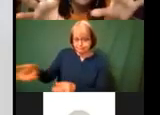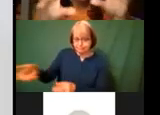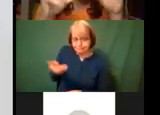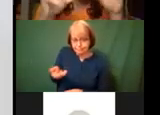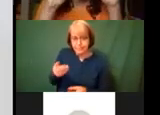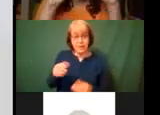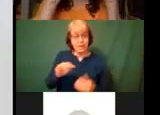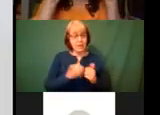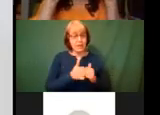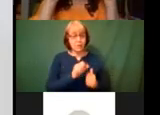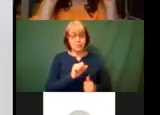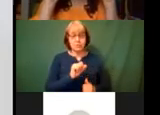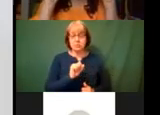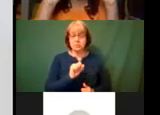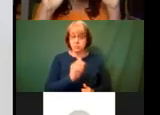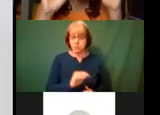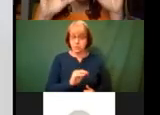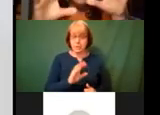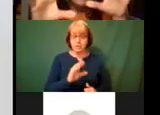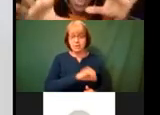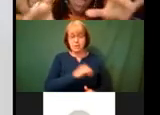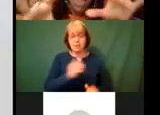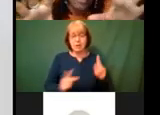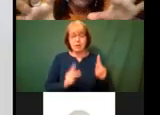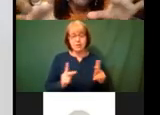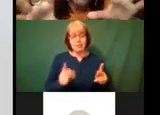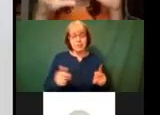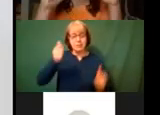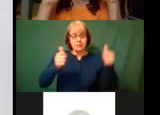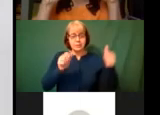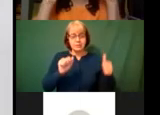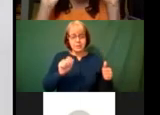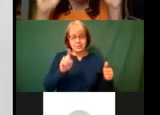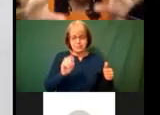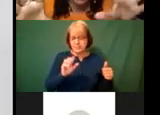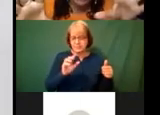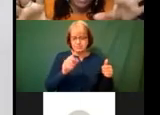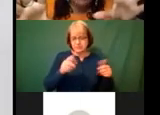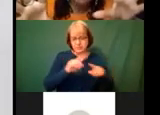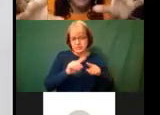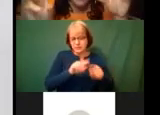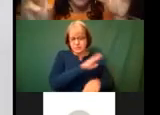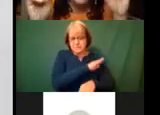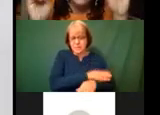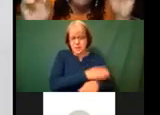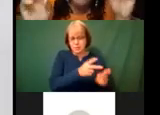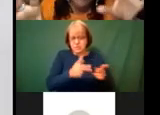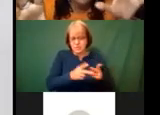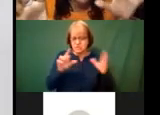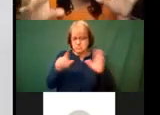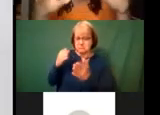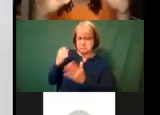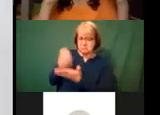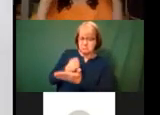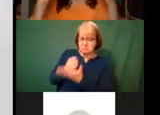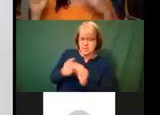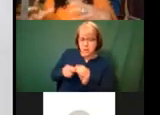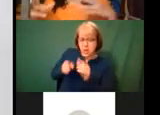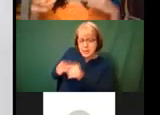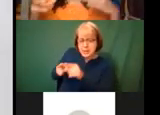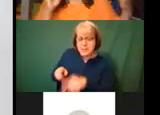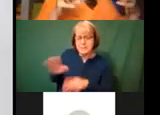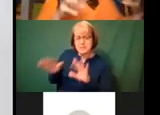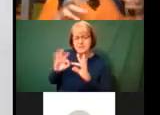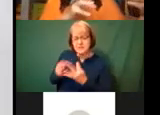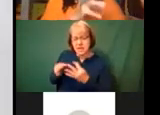social media and people in a position to have their views heard talk about him and his family, Glenn Beck